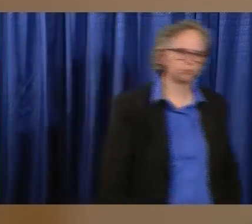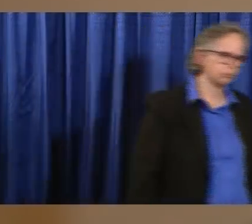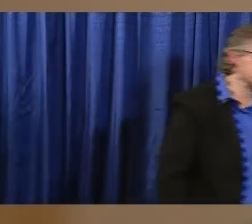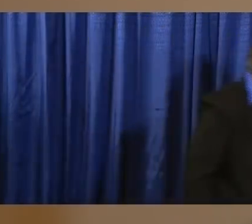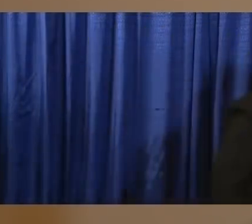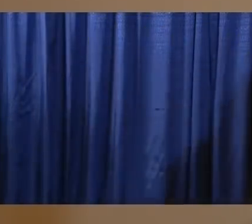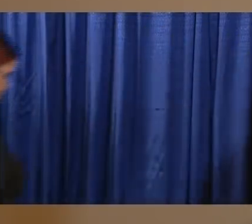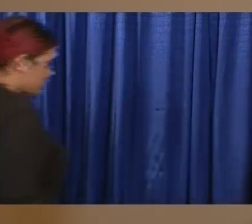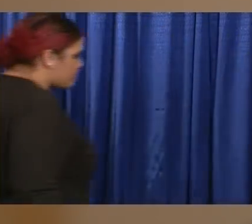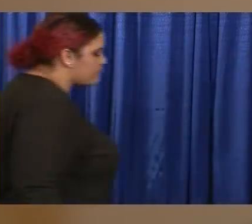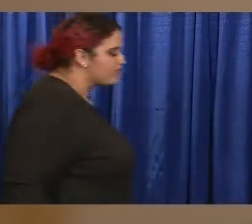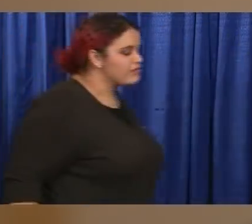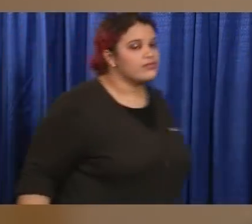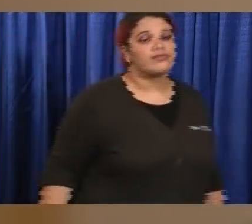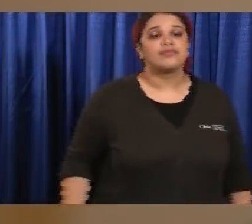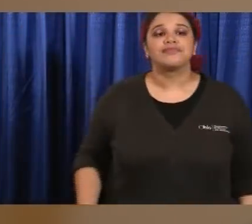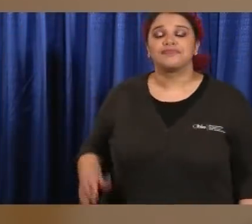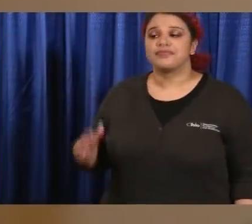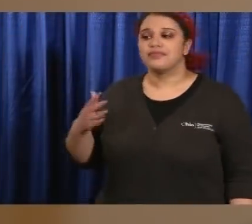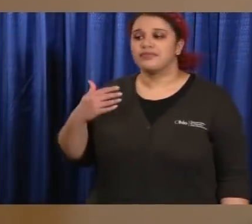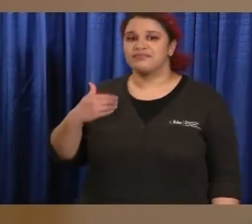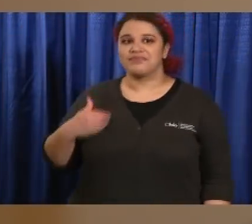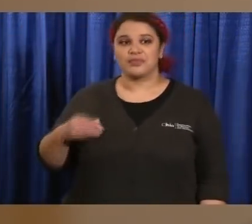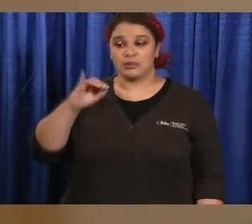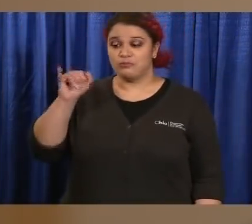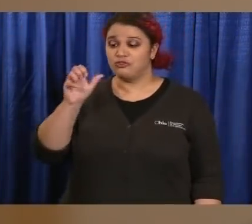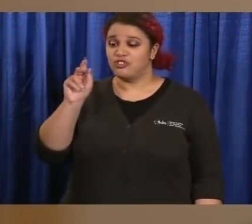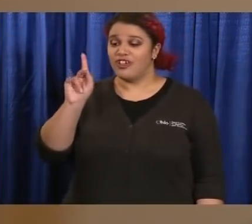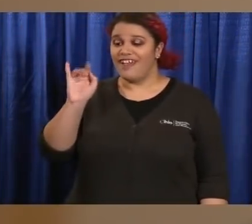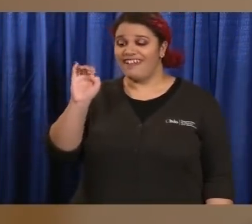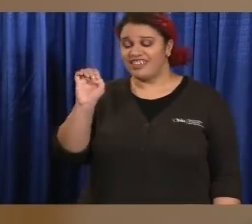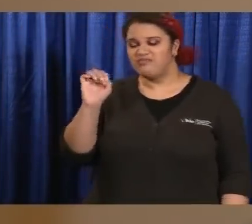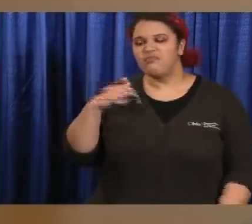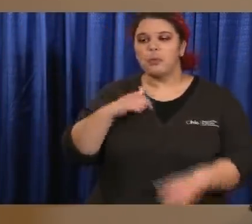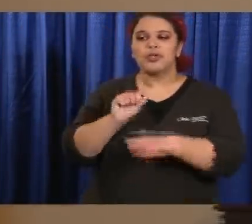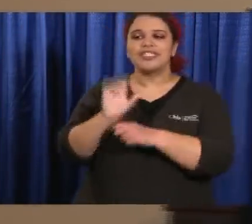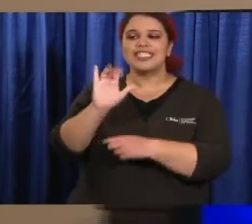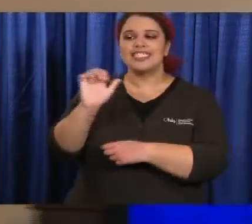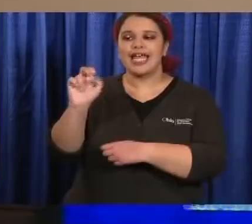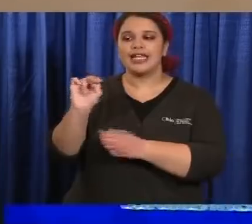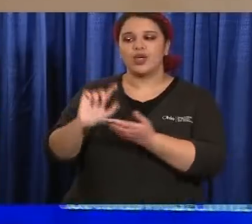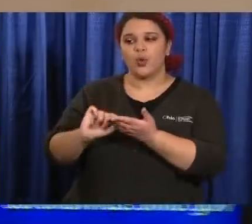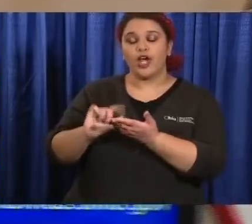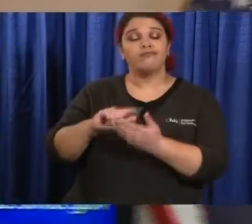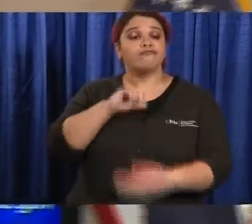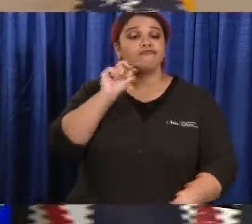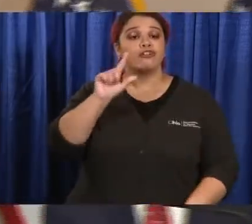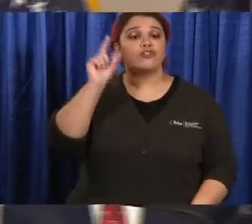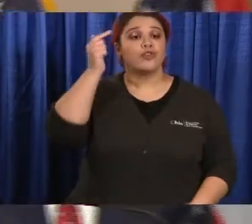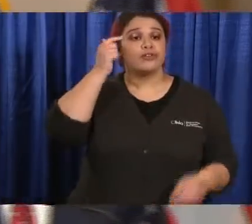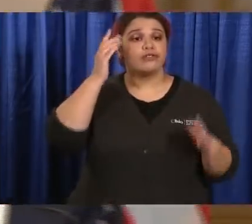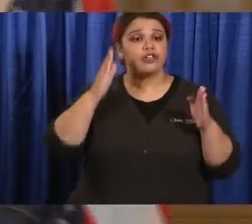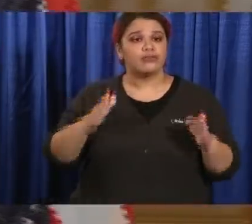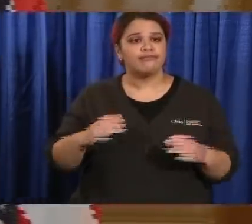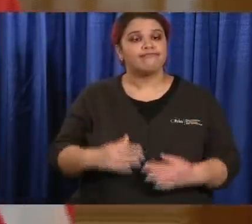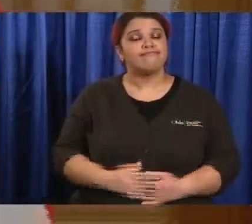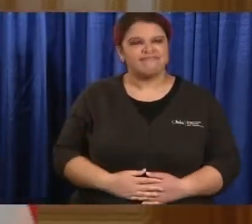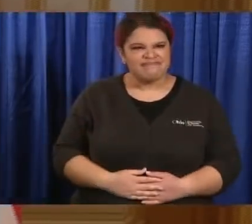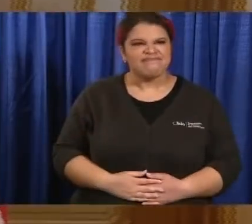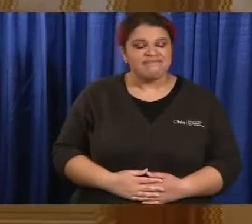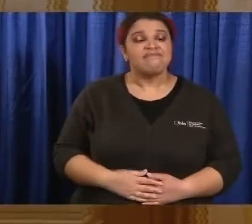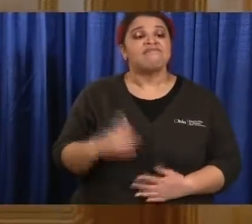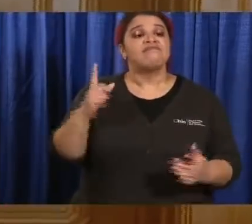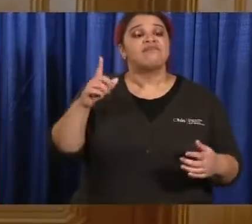This is Jackie Borchert from the Cincinnati Enquirer. My question is for Governor DeWine. Governor DeWine, there are nearly 90,000